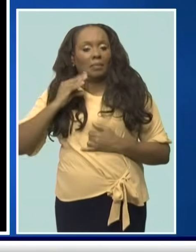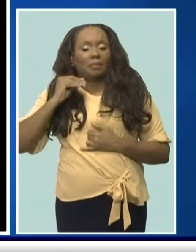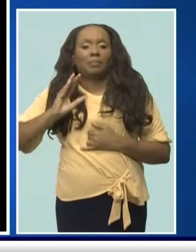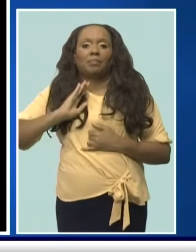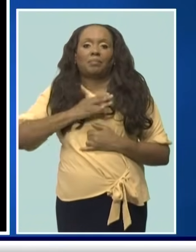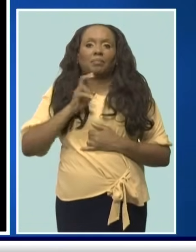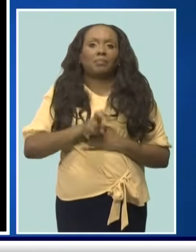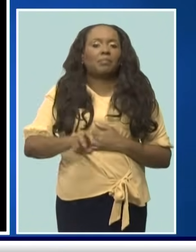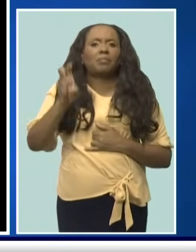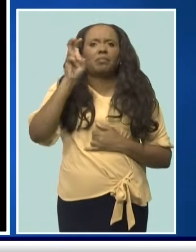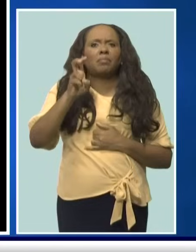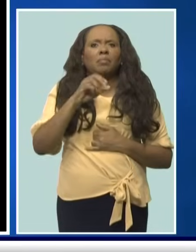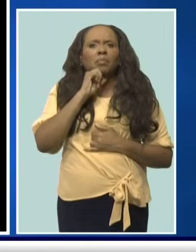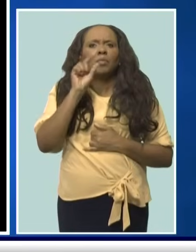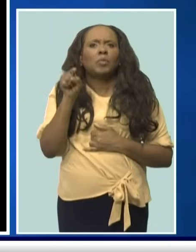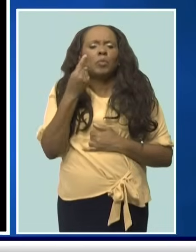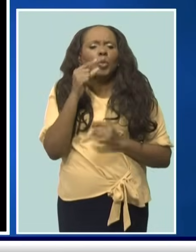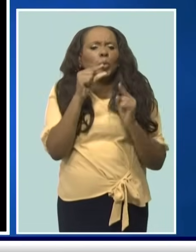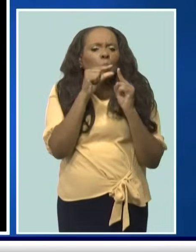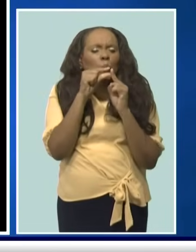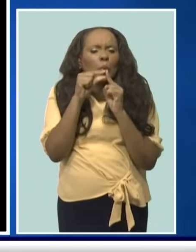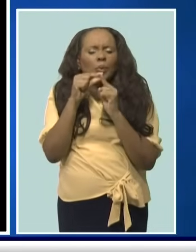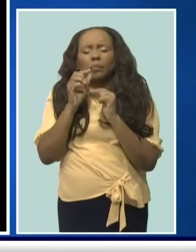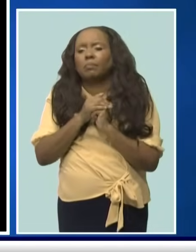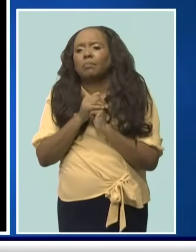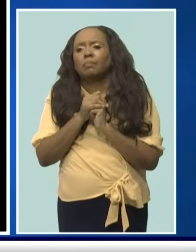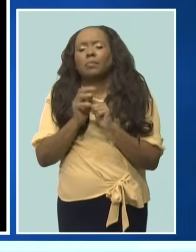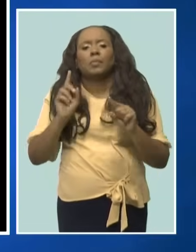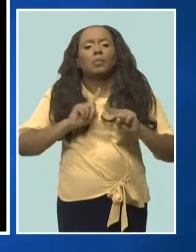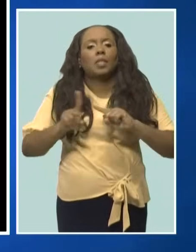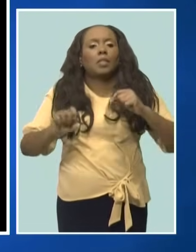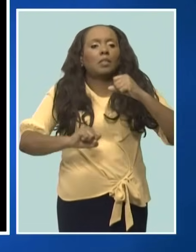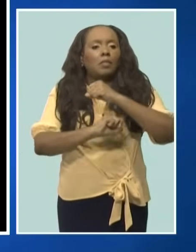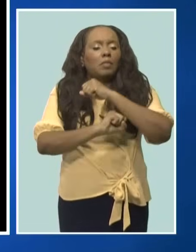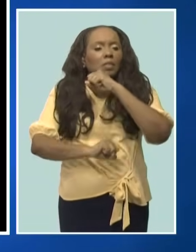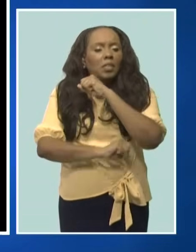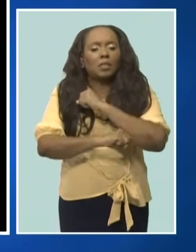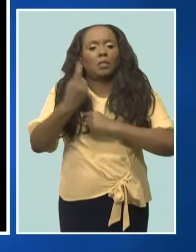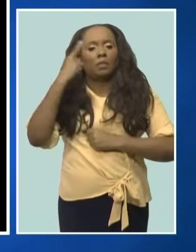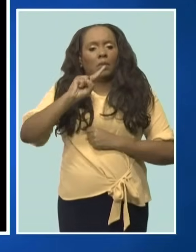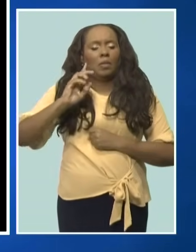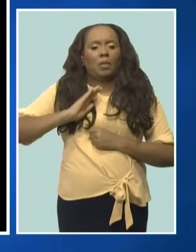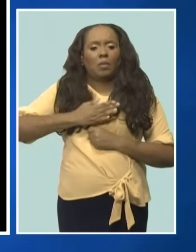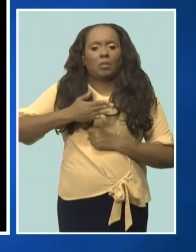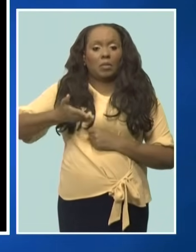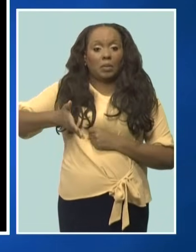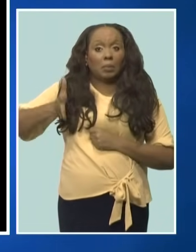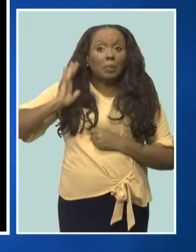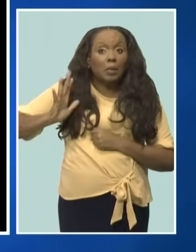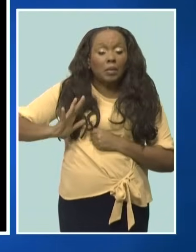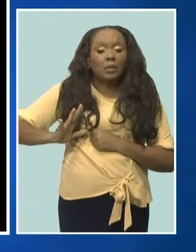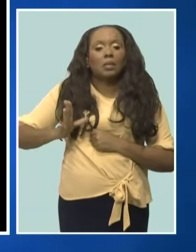more than words. They are the foundation of our past and the